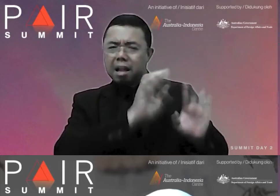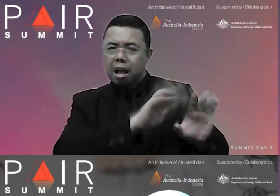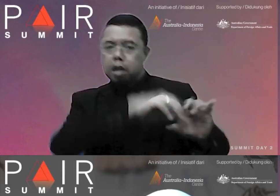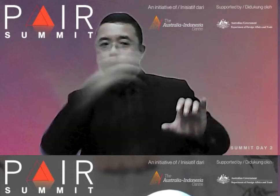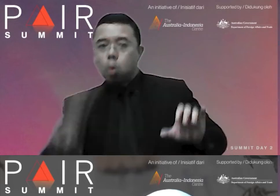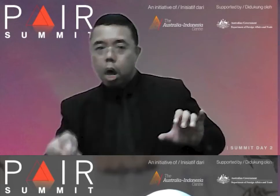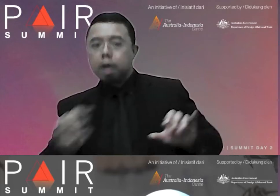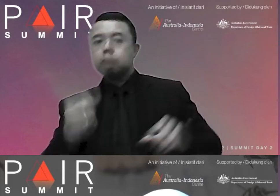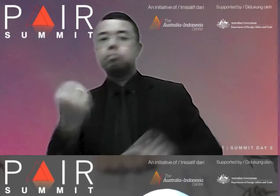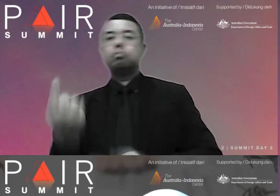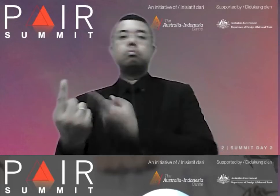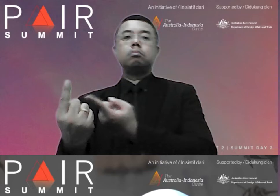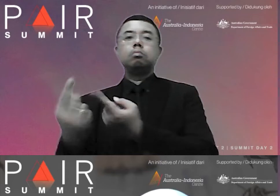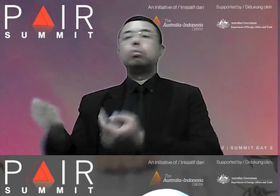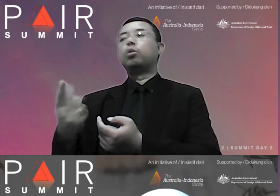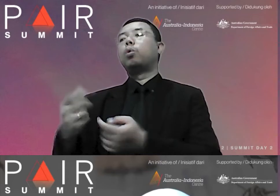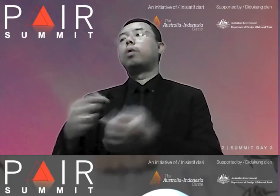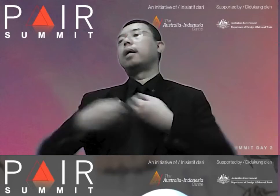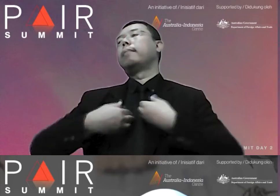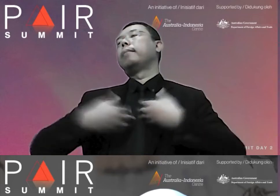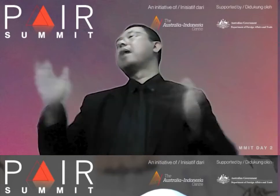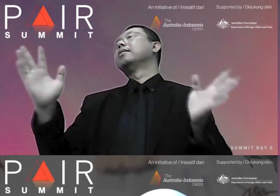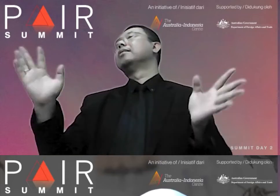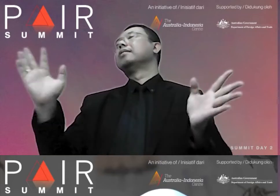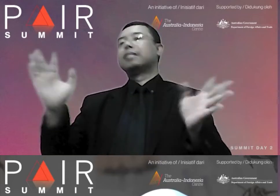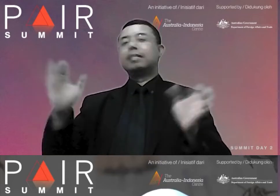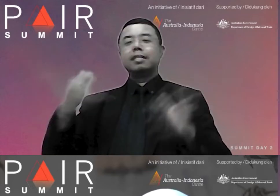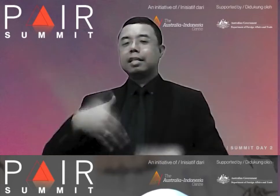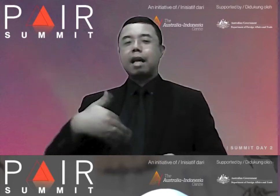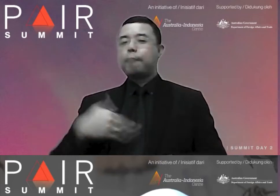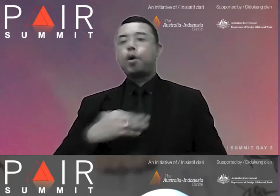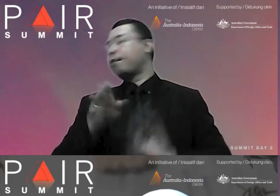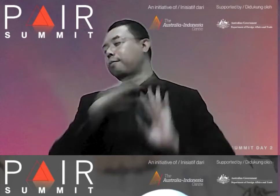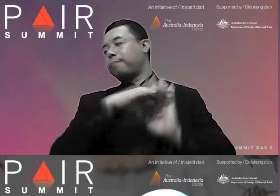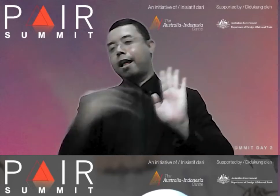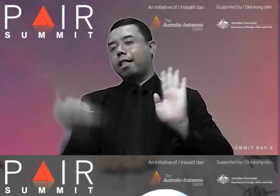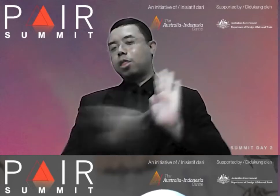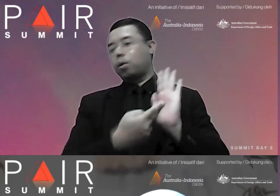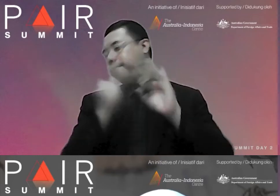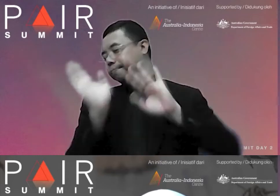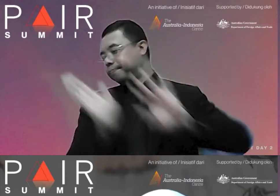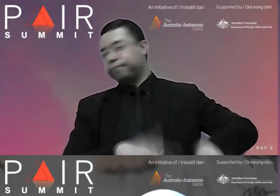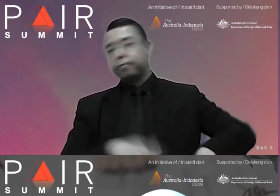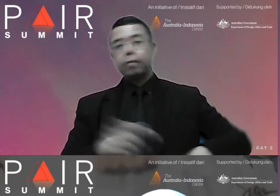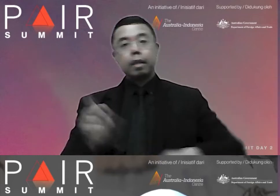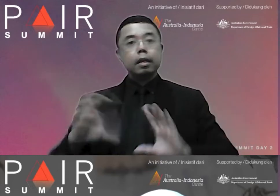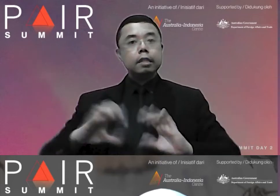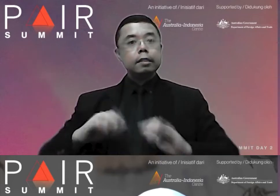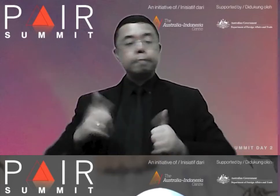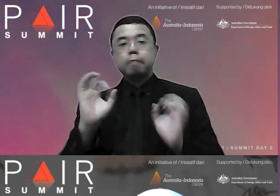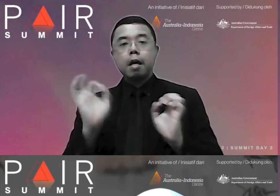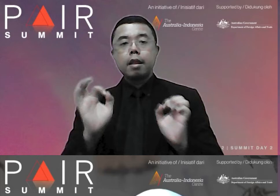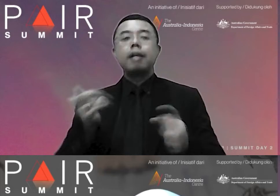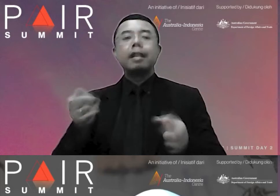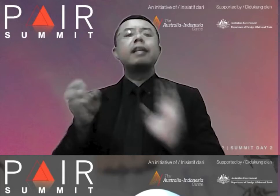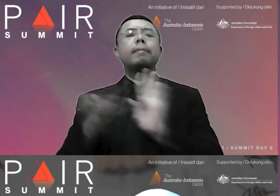that's I think it's still an issue. That's why maybe we need to have more policy, or